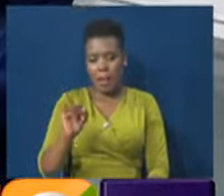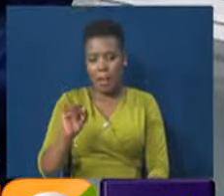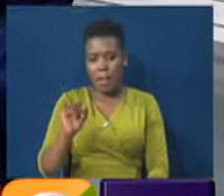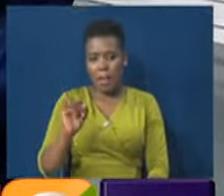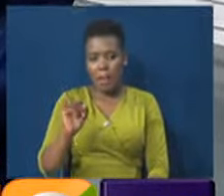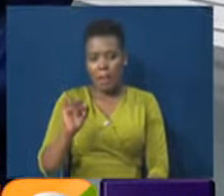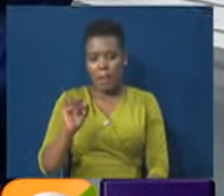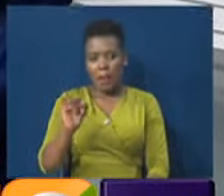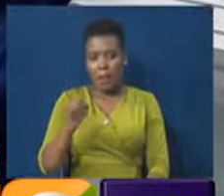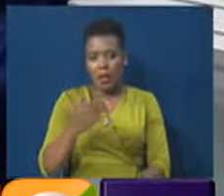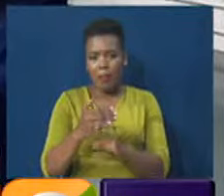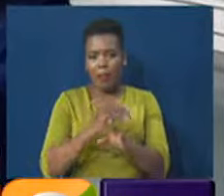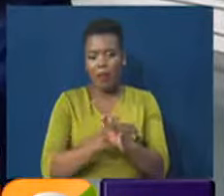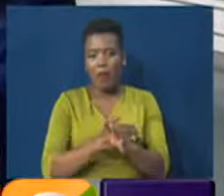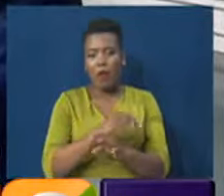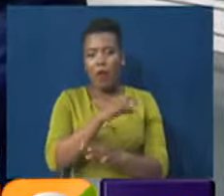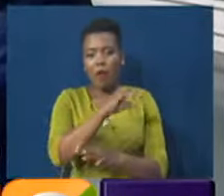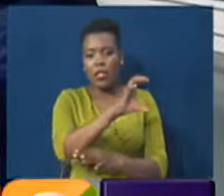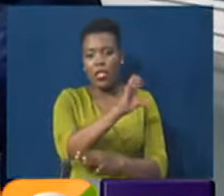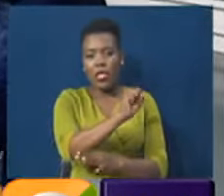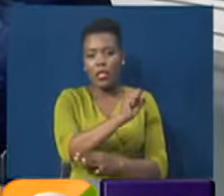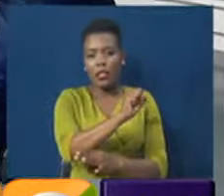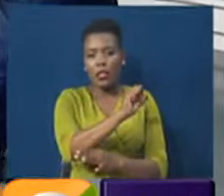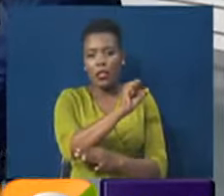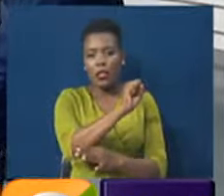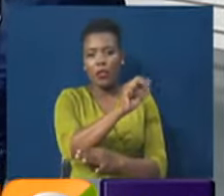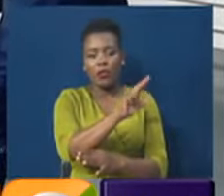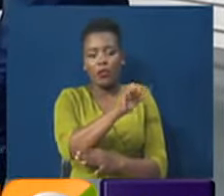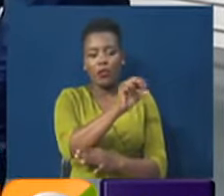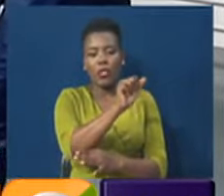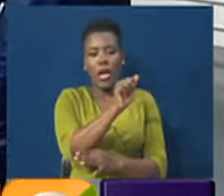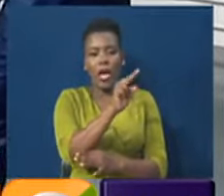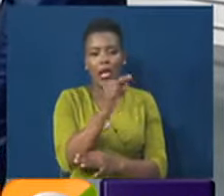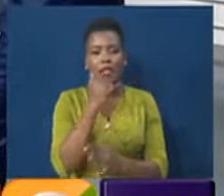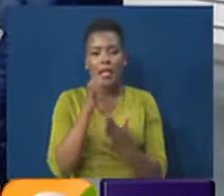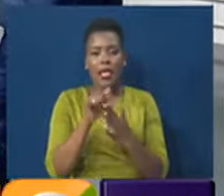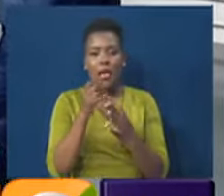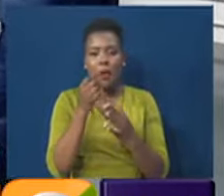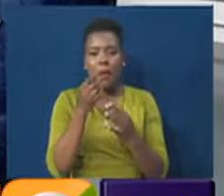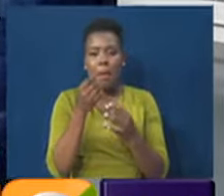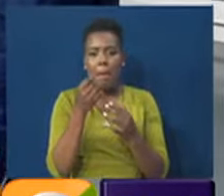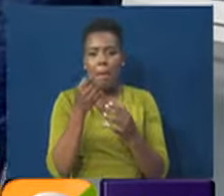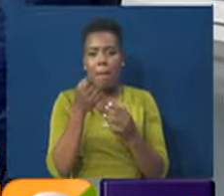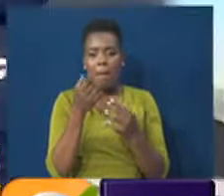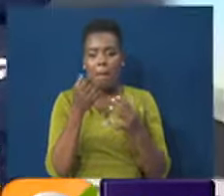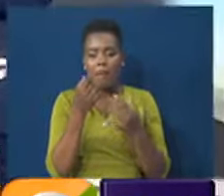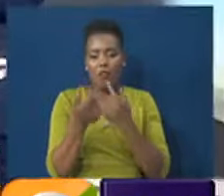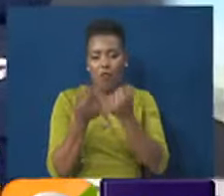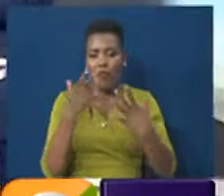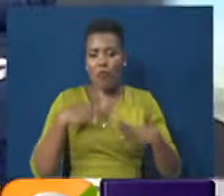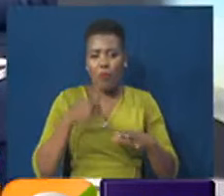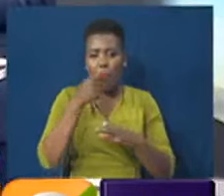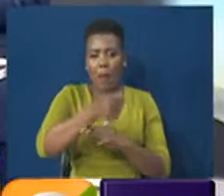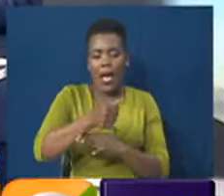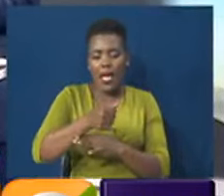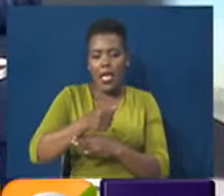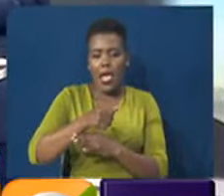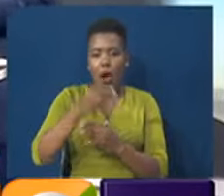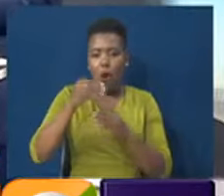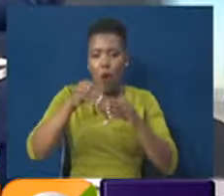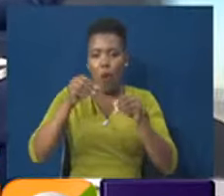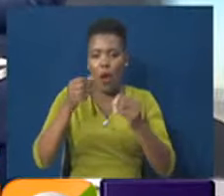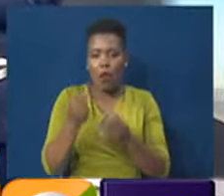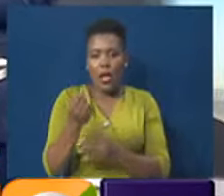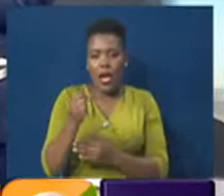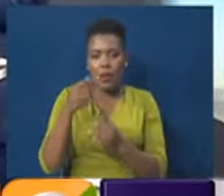the portion or proportion of Kenyans that buy unga at supermarkets are very minimal. But they are Kenyans, isn't yes, it? Right. Mm.